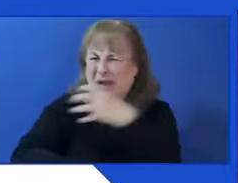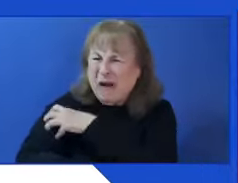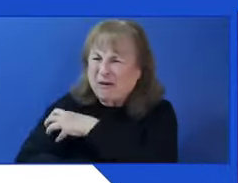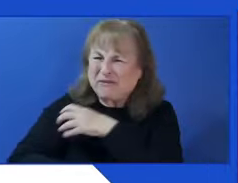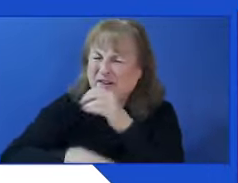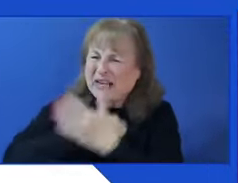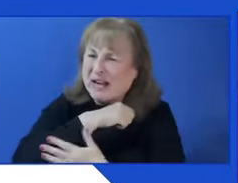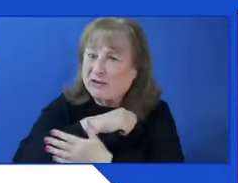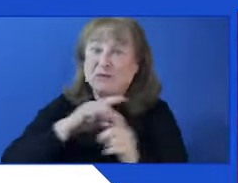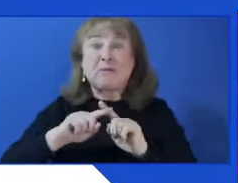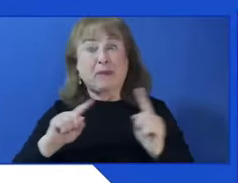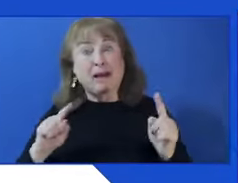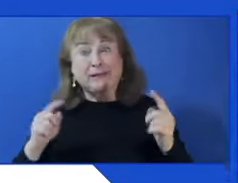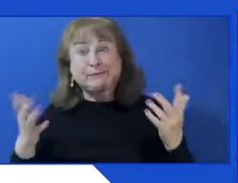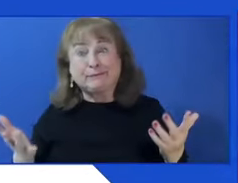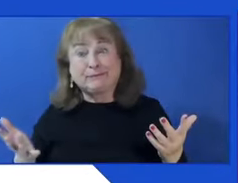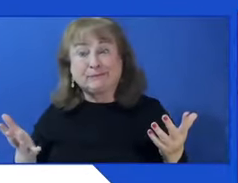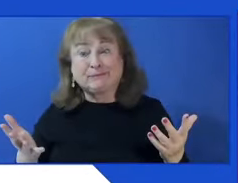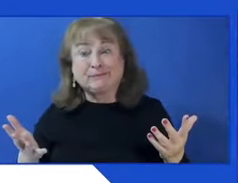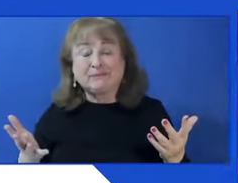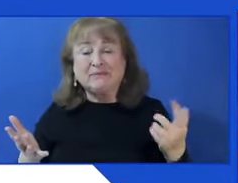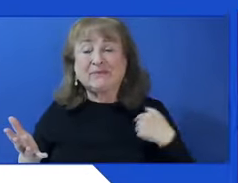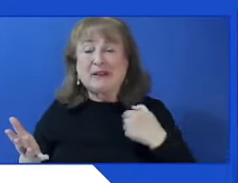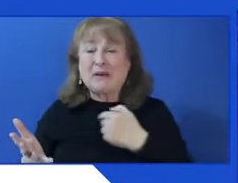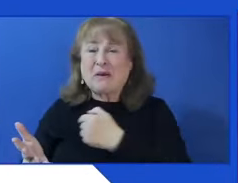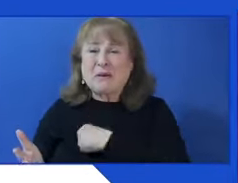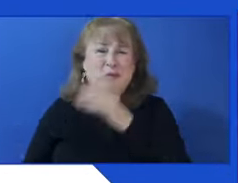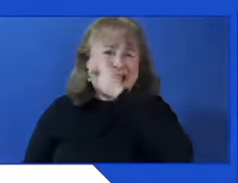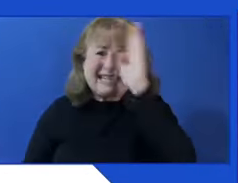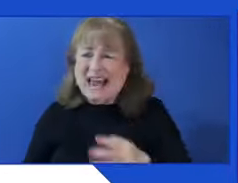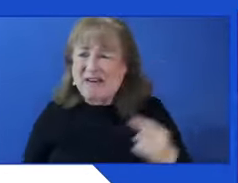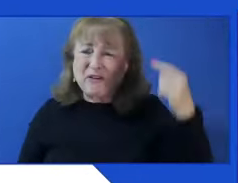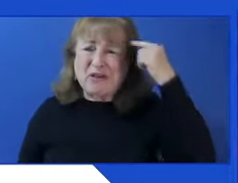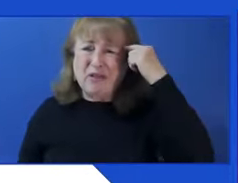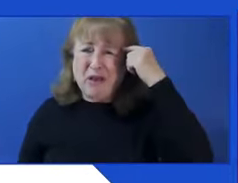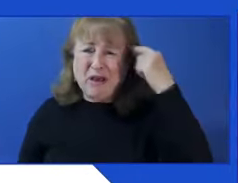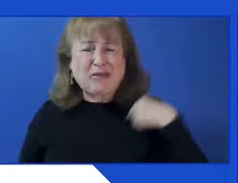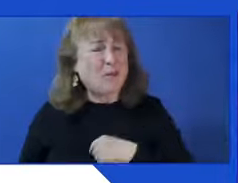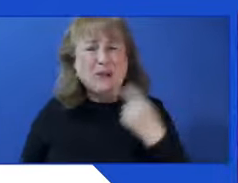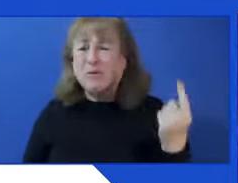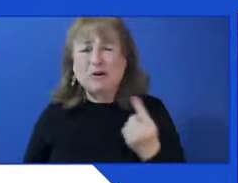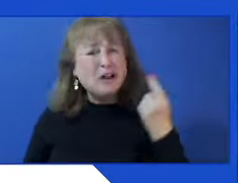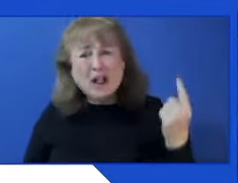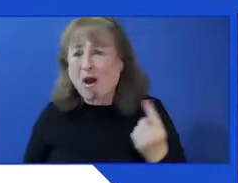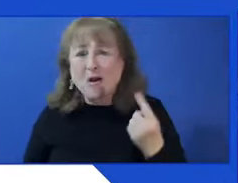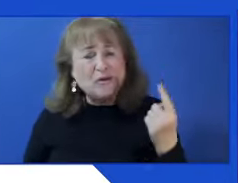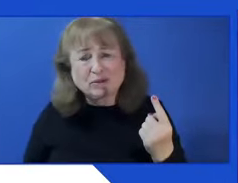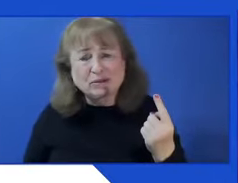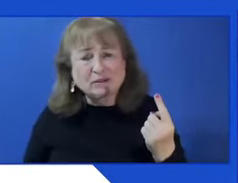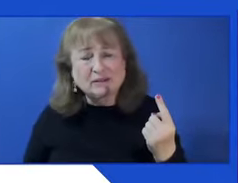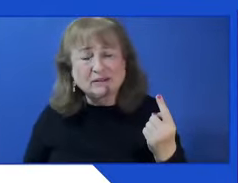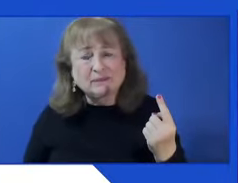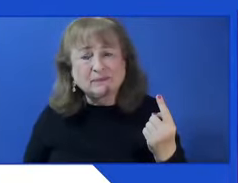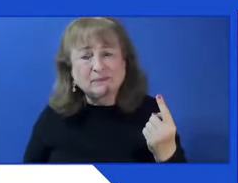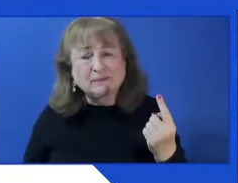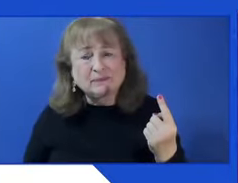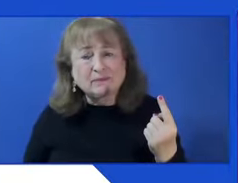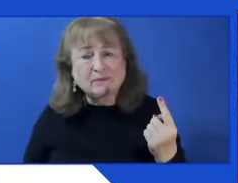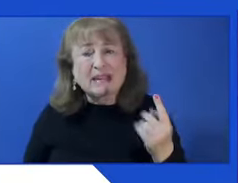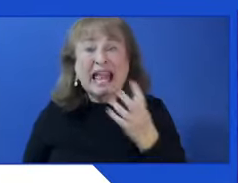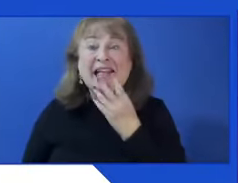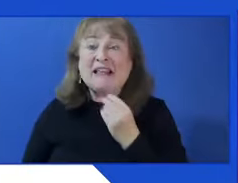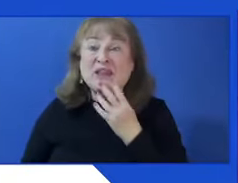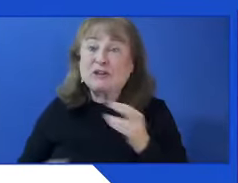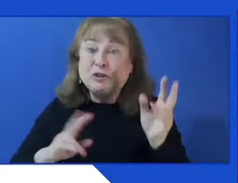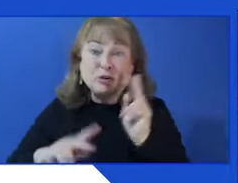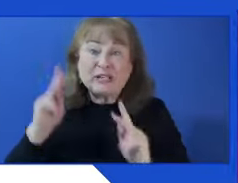the fact is that we never thought that we are alone. We knew the Jewish